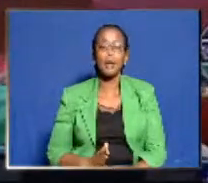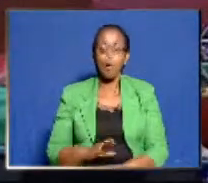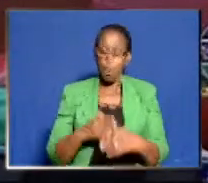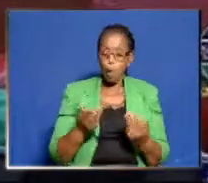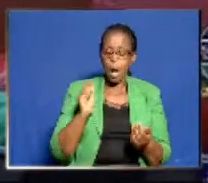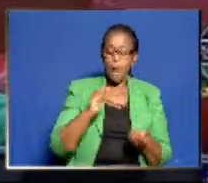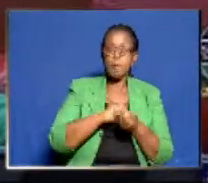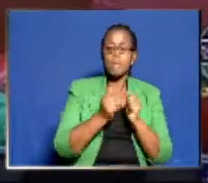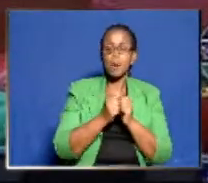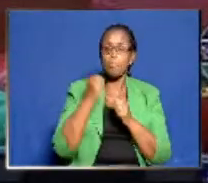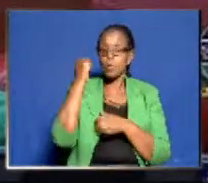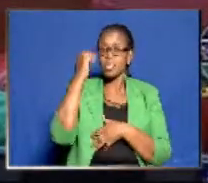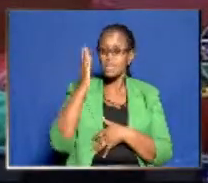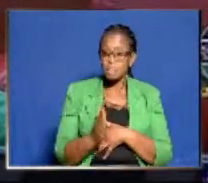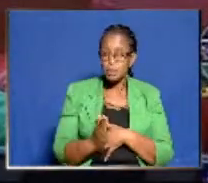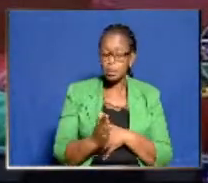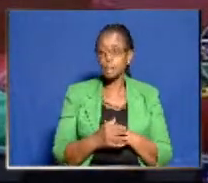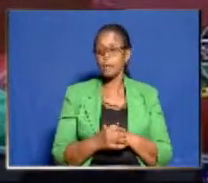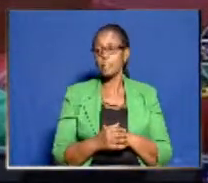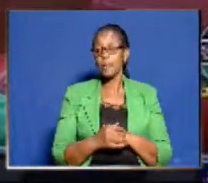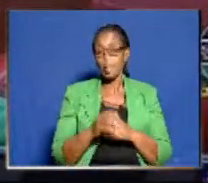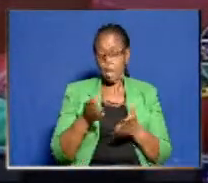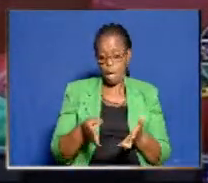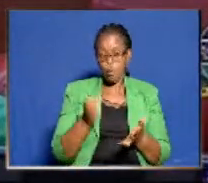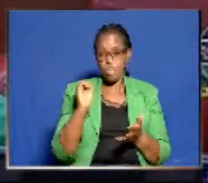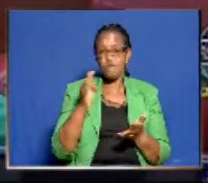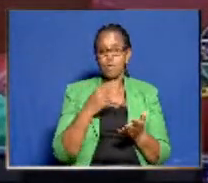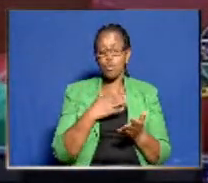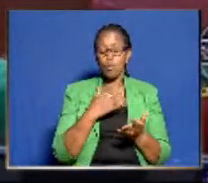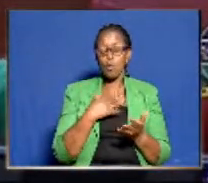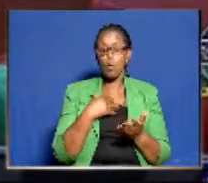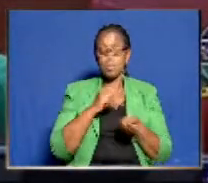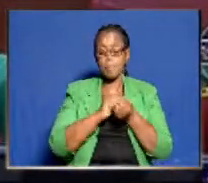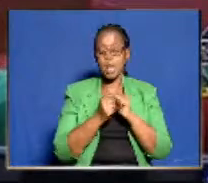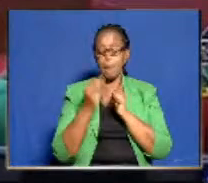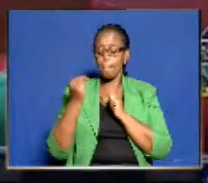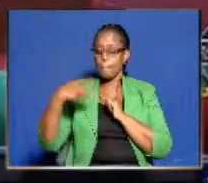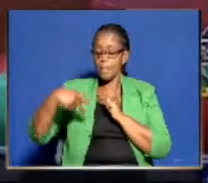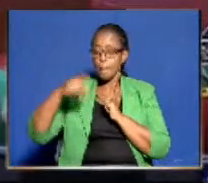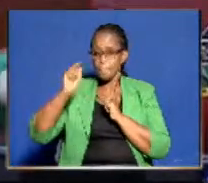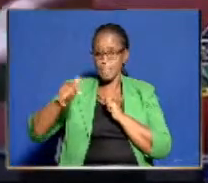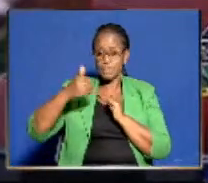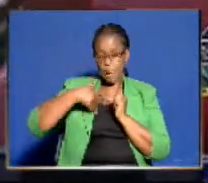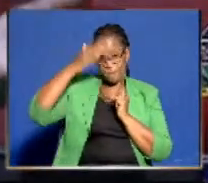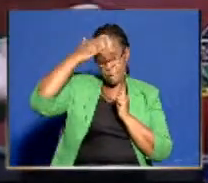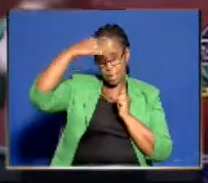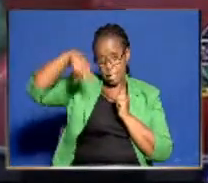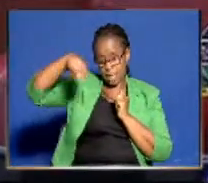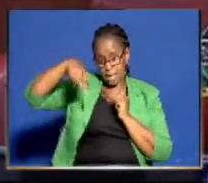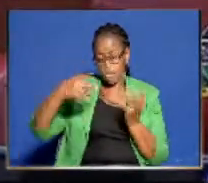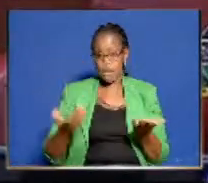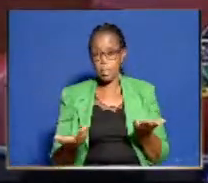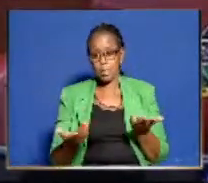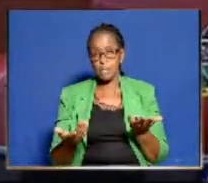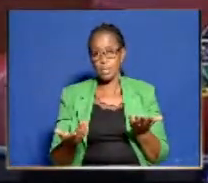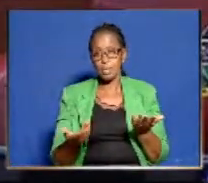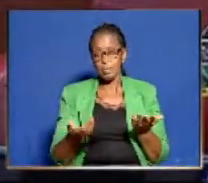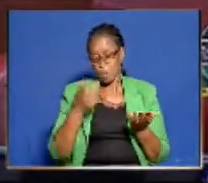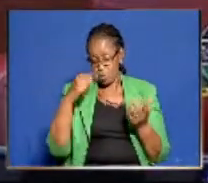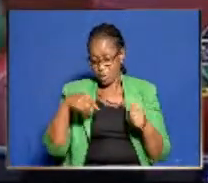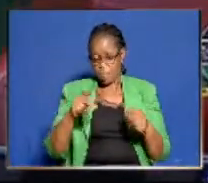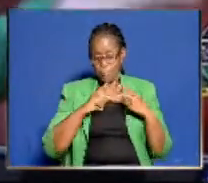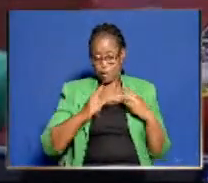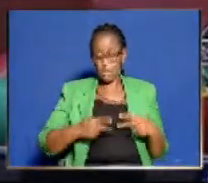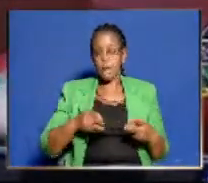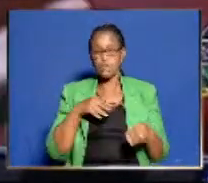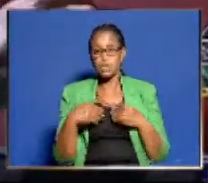politician. And nowadays, to be an MP, you need a degree. So these people need degrees so that they can become here because they are physically disabled, but